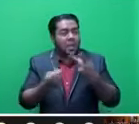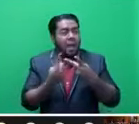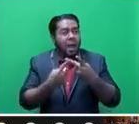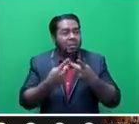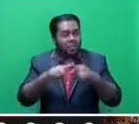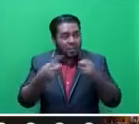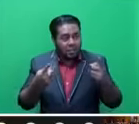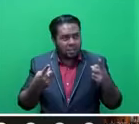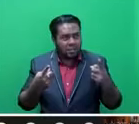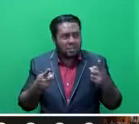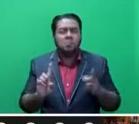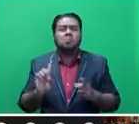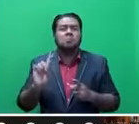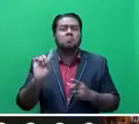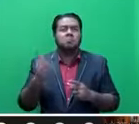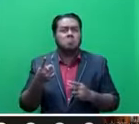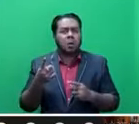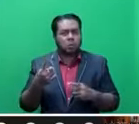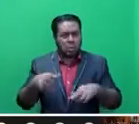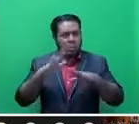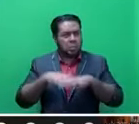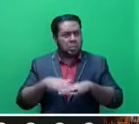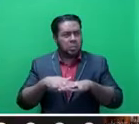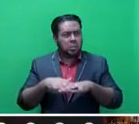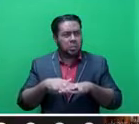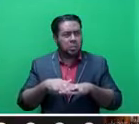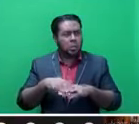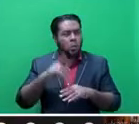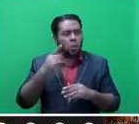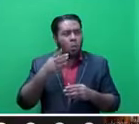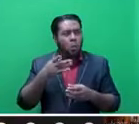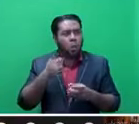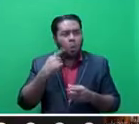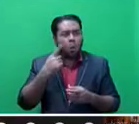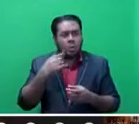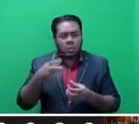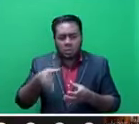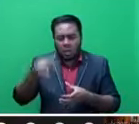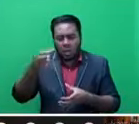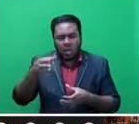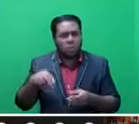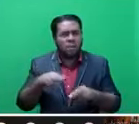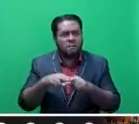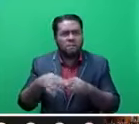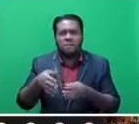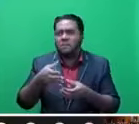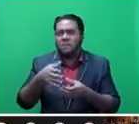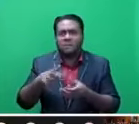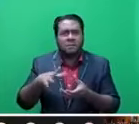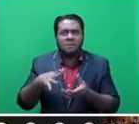or whatever. I mean, we are sitting with our waters, we are sitting with our flags, you know, what's wrong with that?